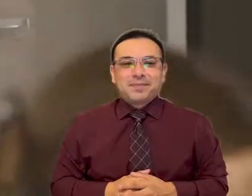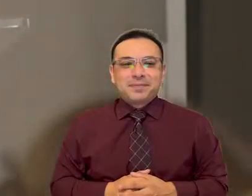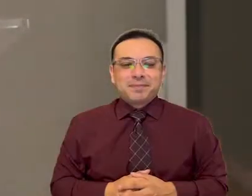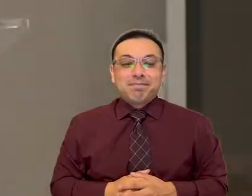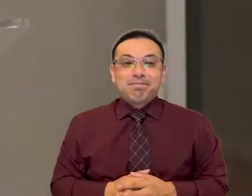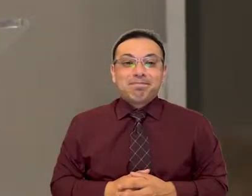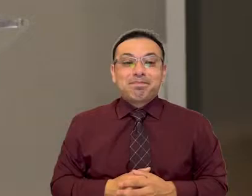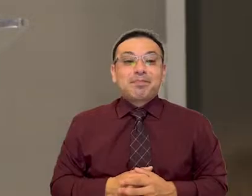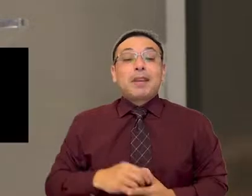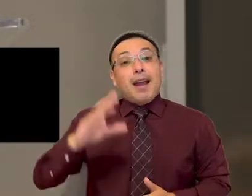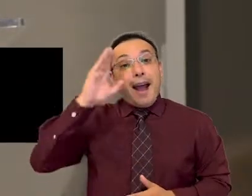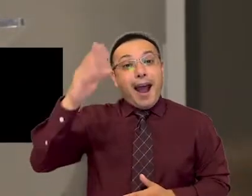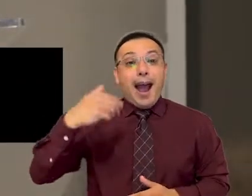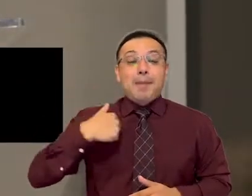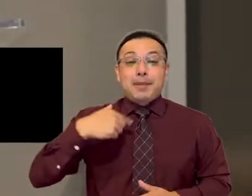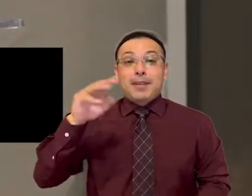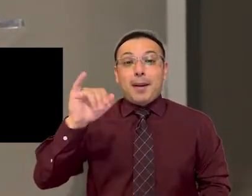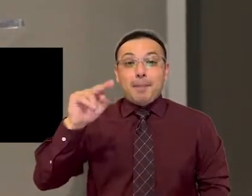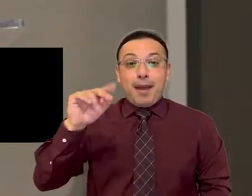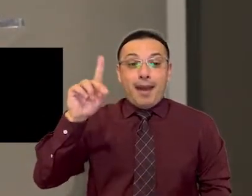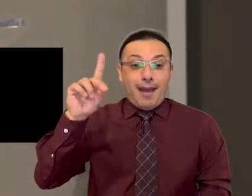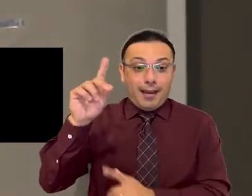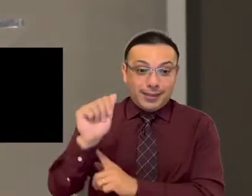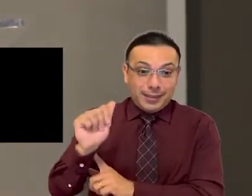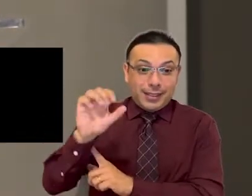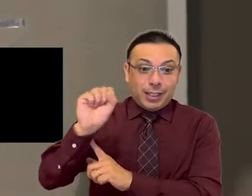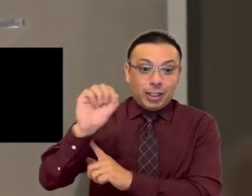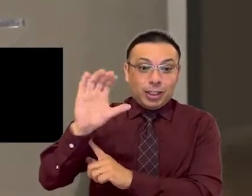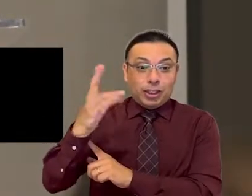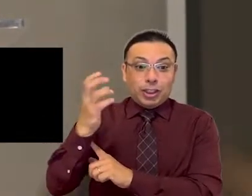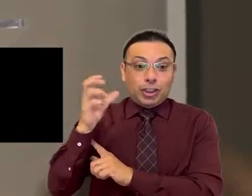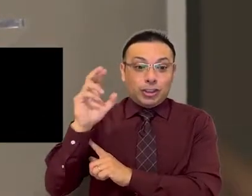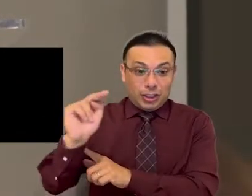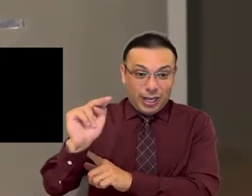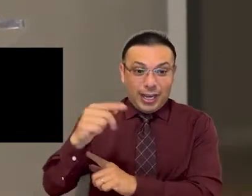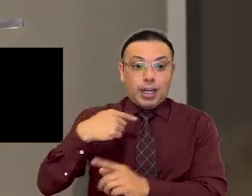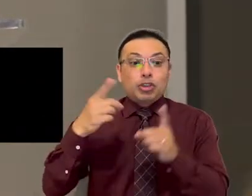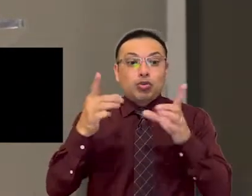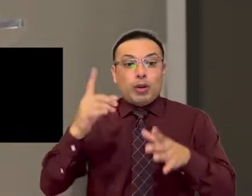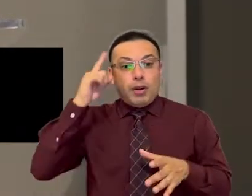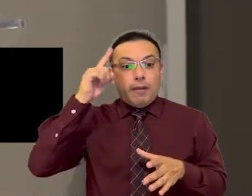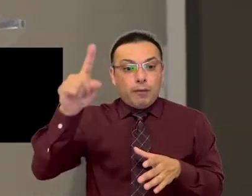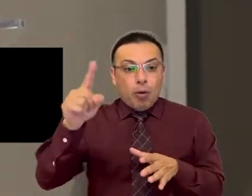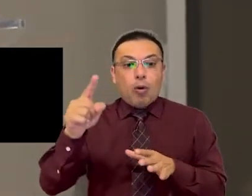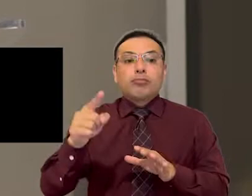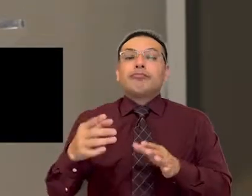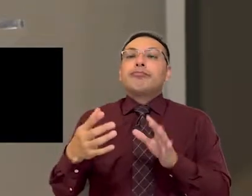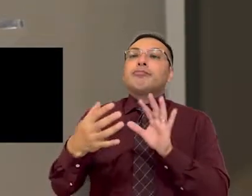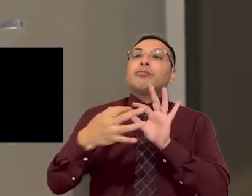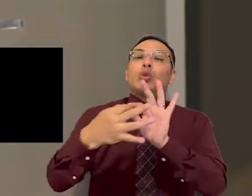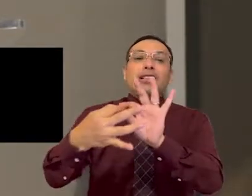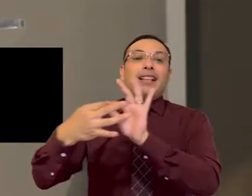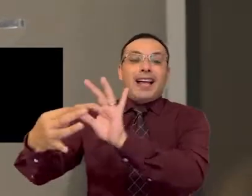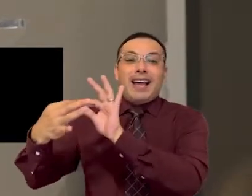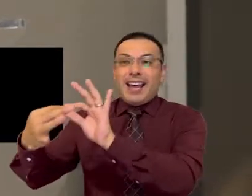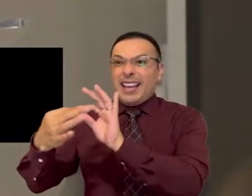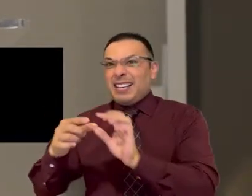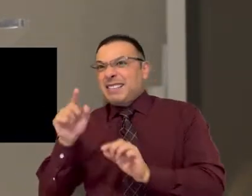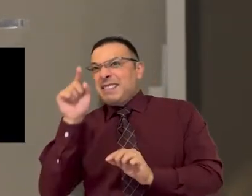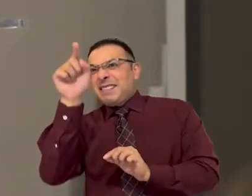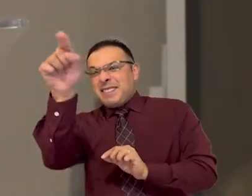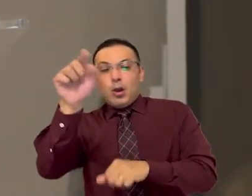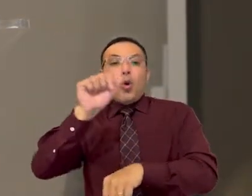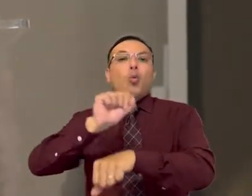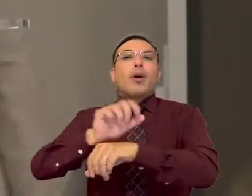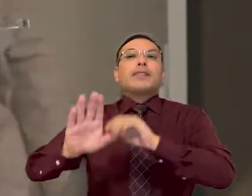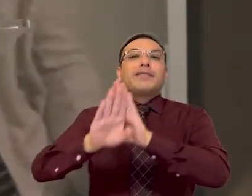Good evening. I'm Amanda Shane. I'm the Director of Industry Relations for Equinor. I'll be stationed over at the local investment and workforce development poster by the door.